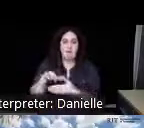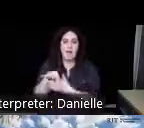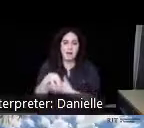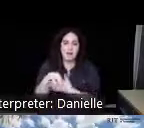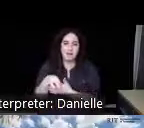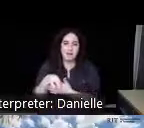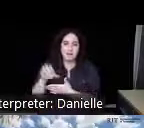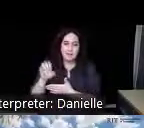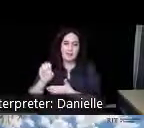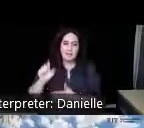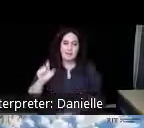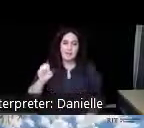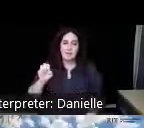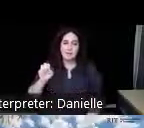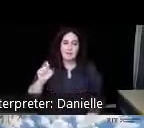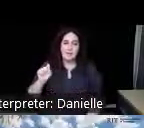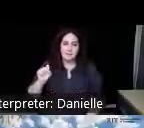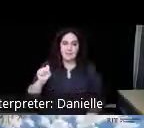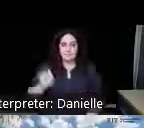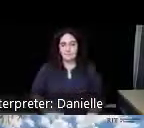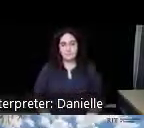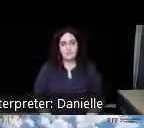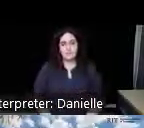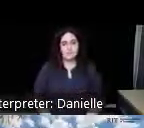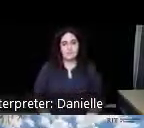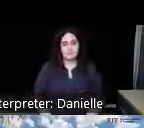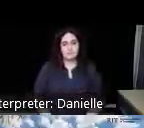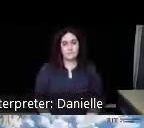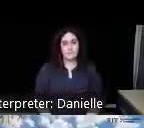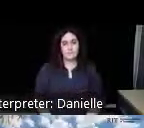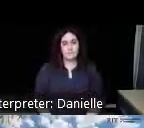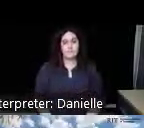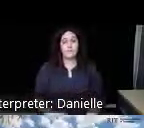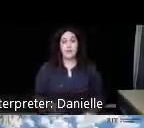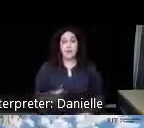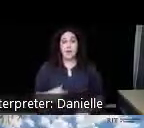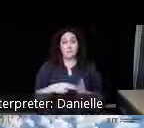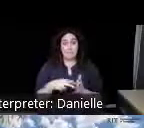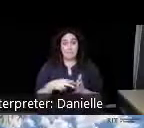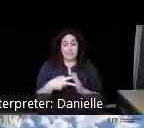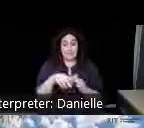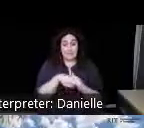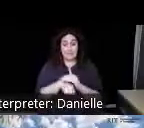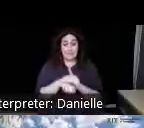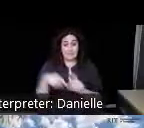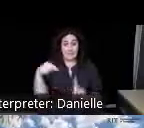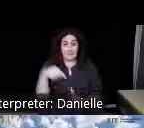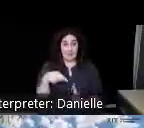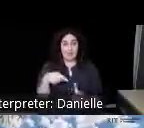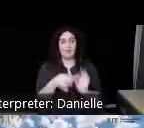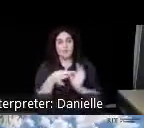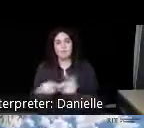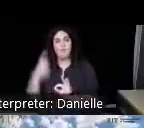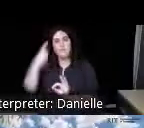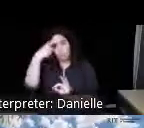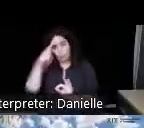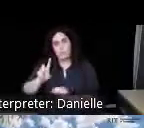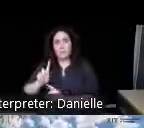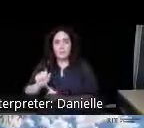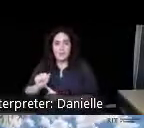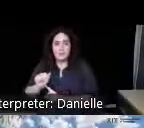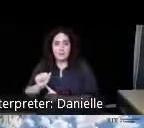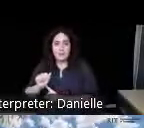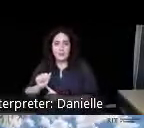I also want to clarify that in my talk, when I'm referring to accessibility, it's in the context of disability. So can people